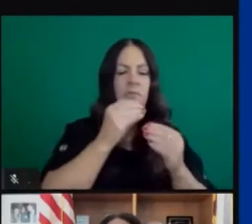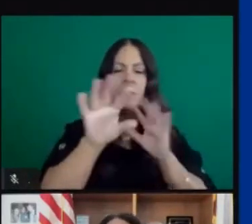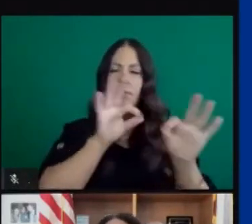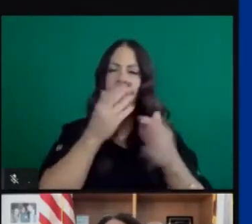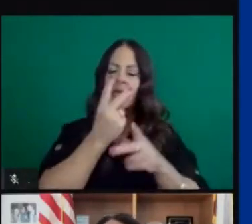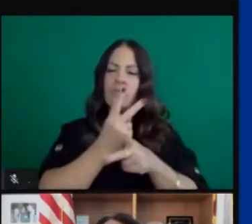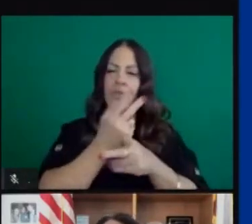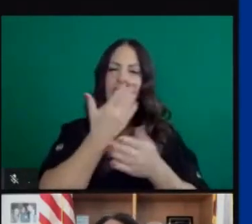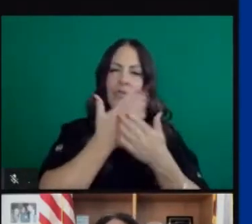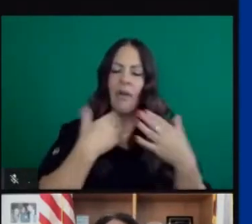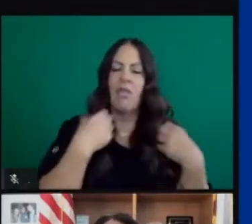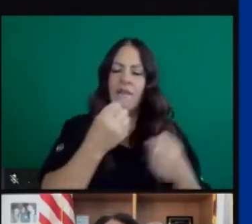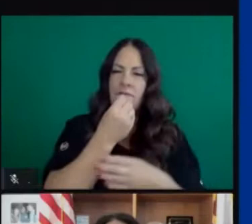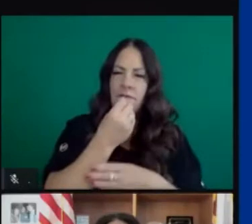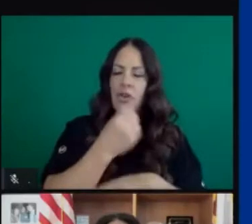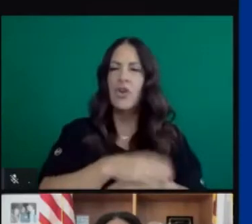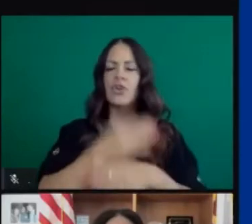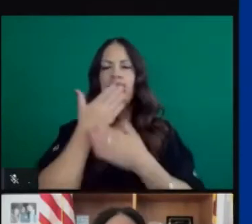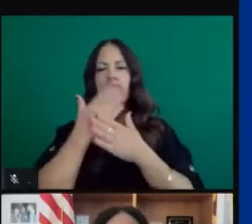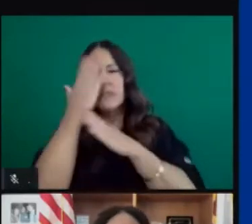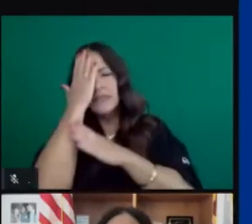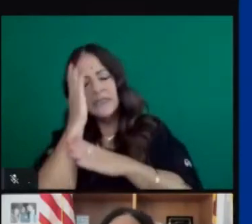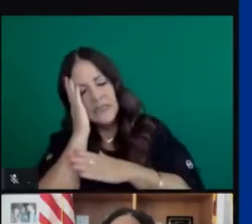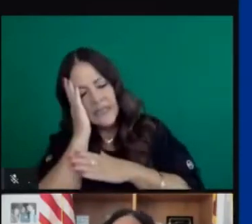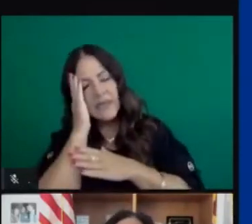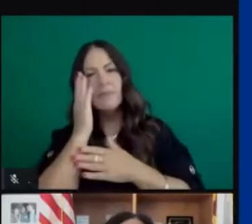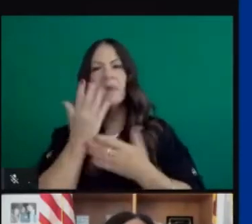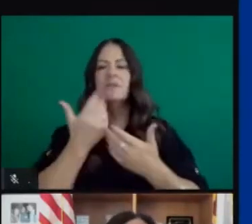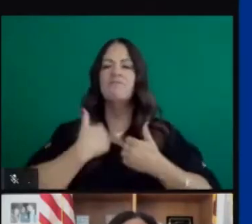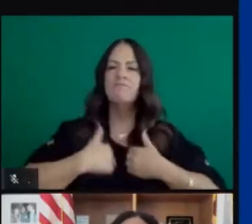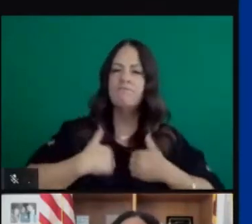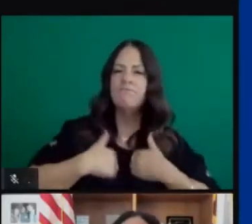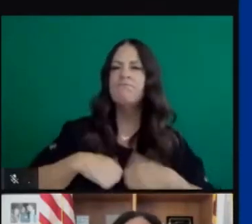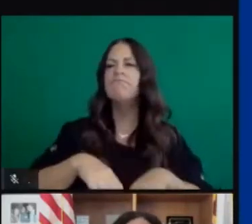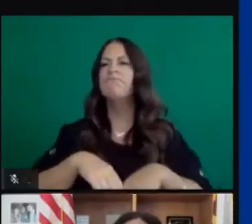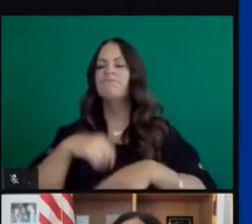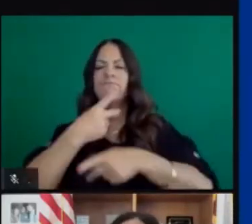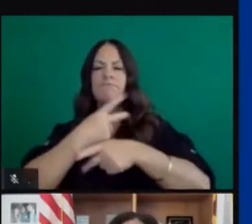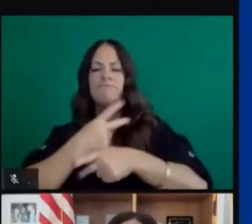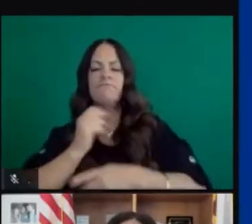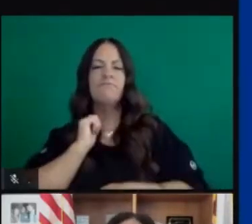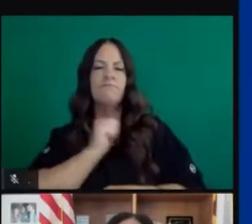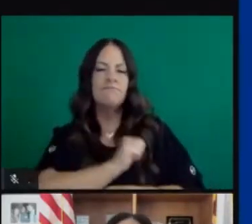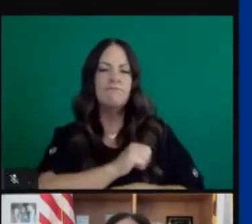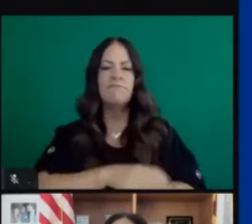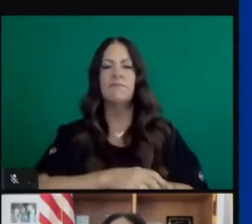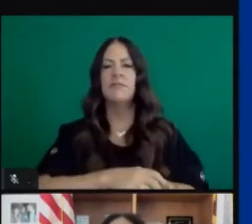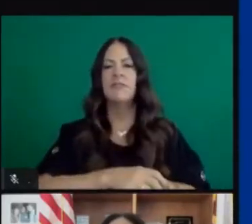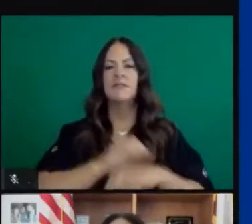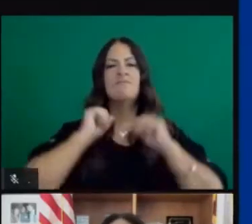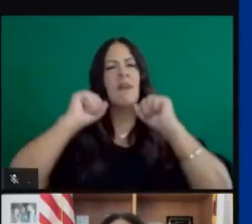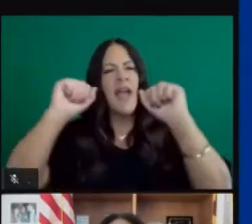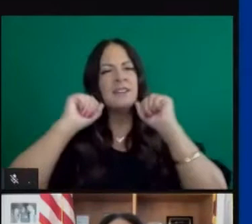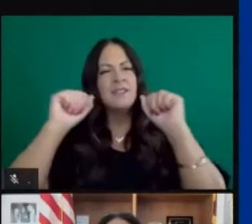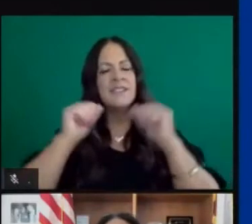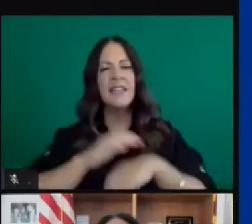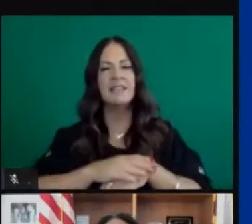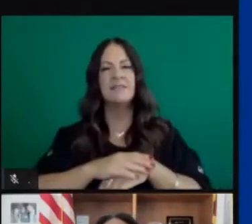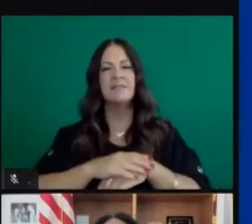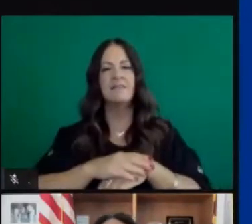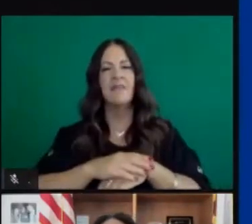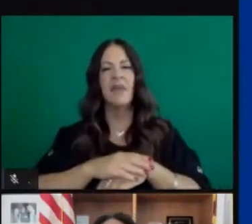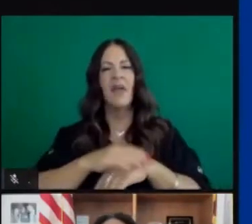hygiene, practicing mindfulness like meditation. Now is a great time to download that mindfulness app on your phone,